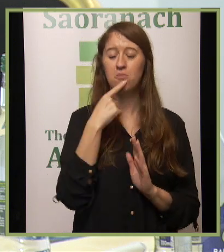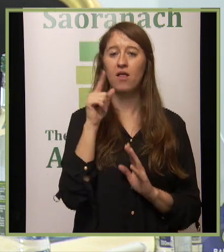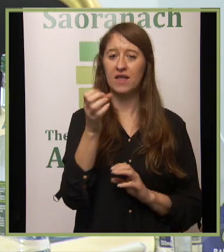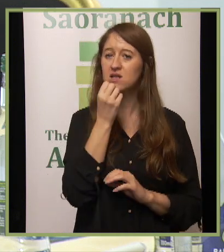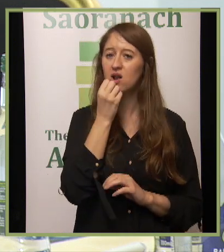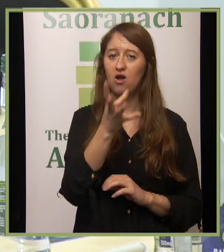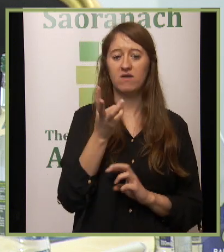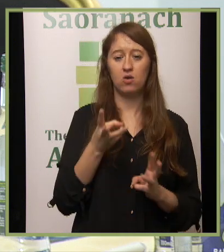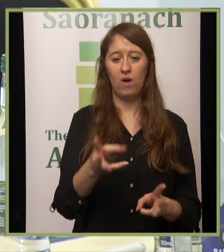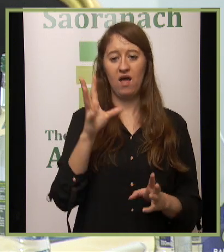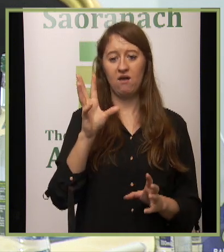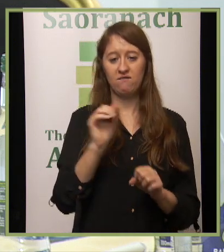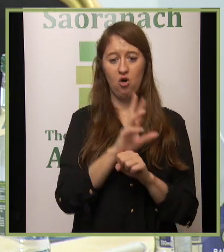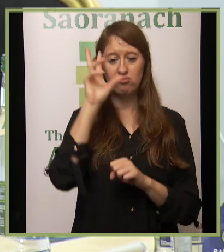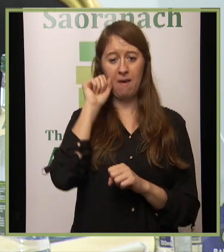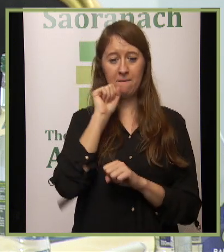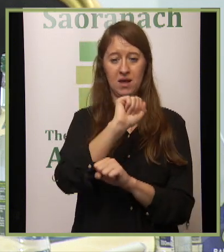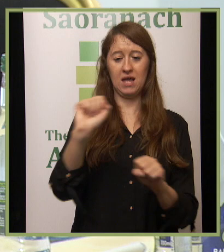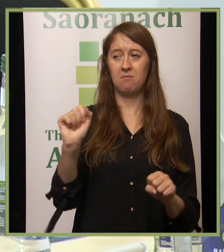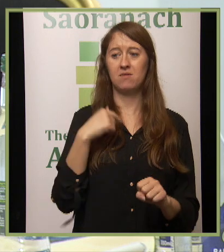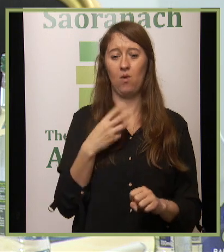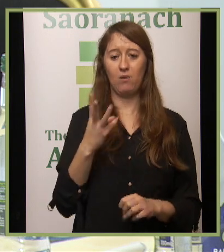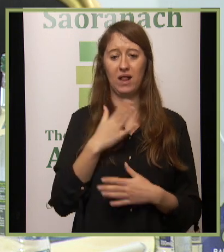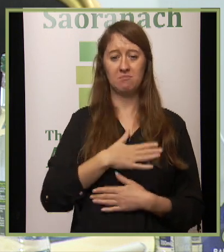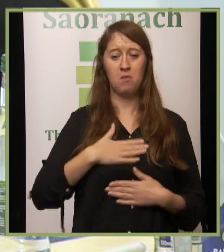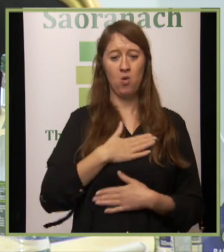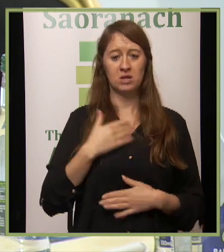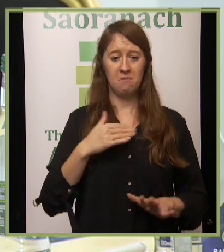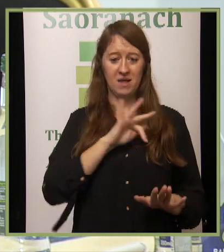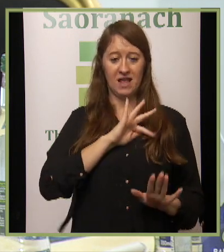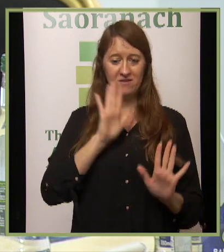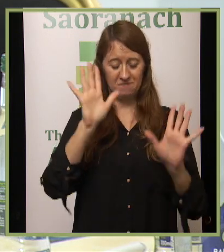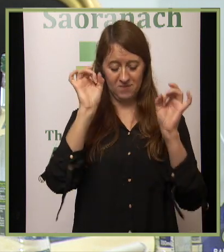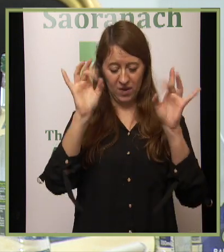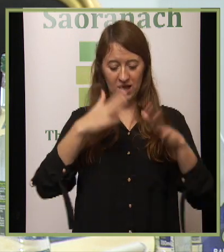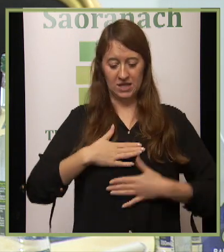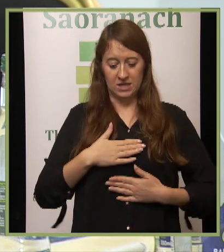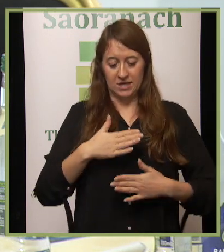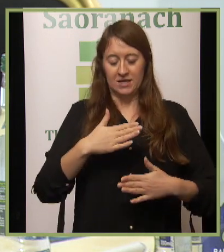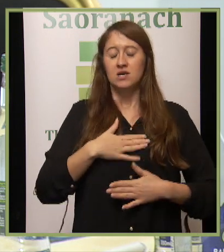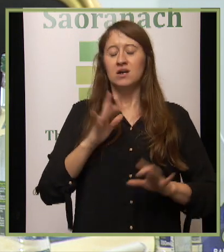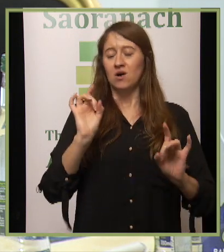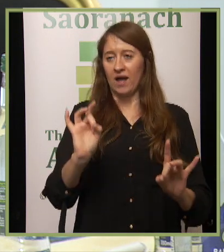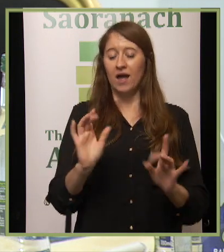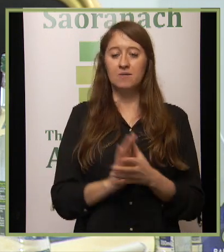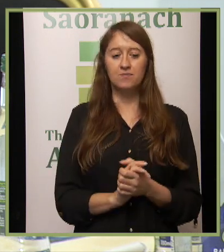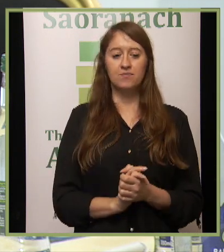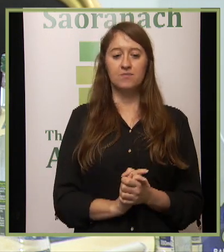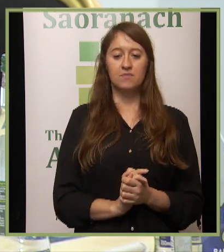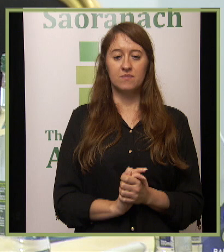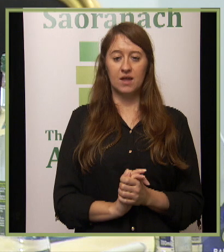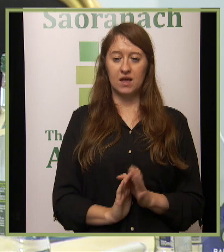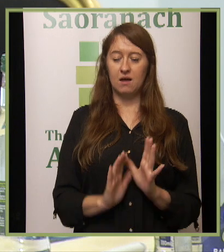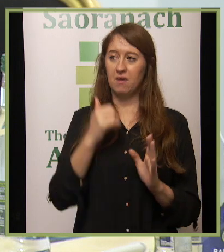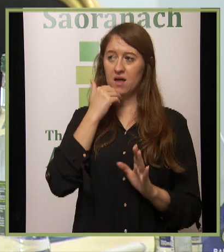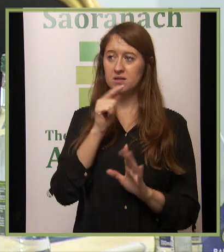to remember him. I might get emotional now too. Sorry, Mary. Oh, okay, take a breath. But on that vein,